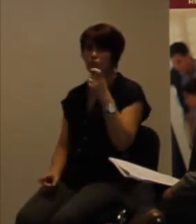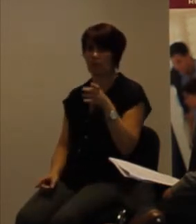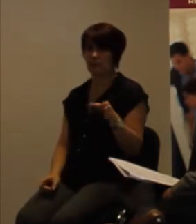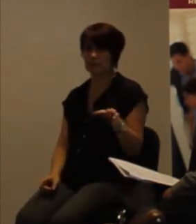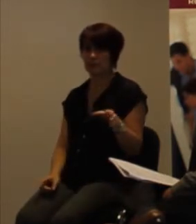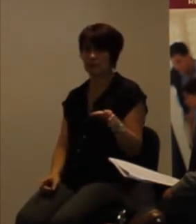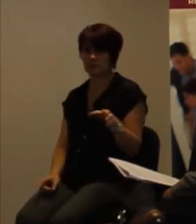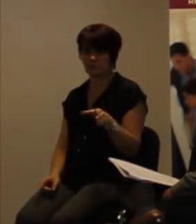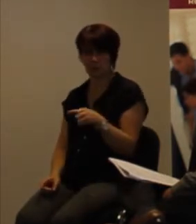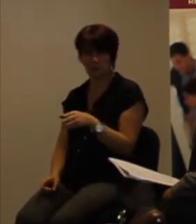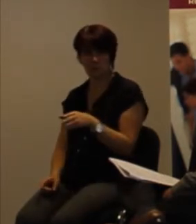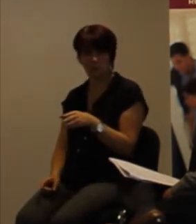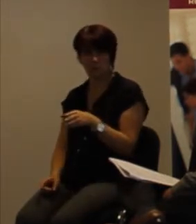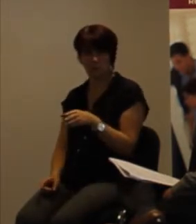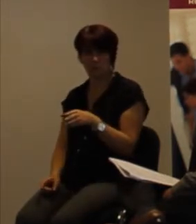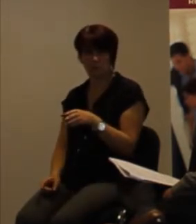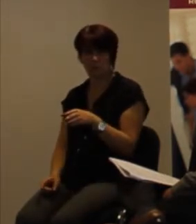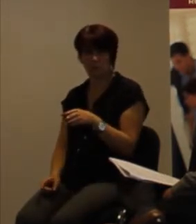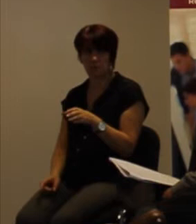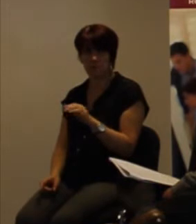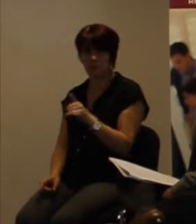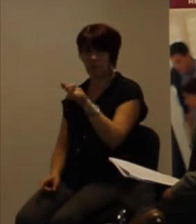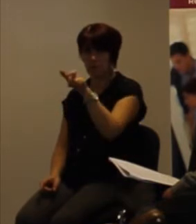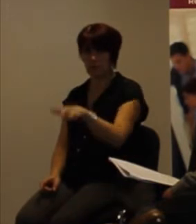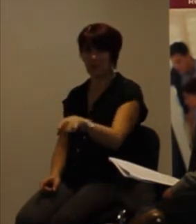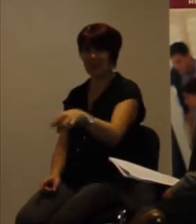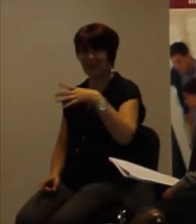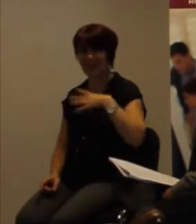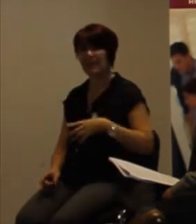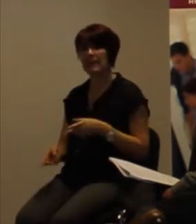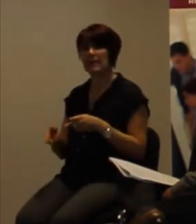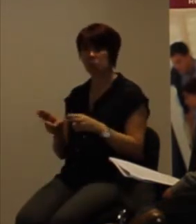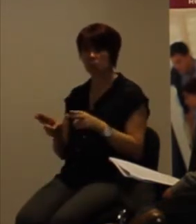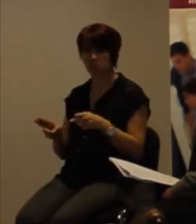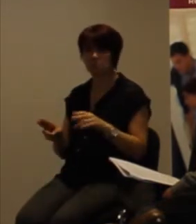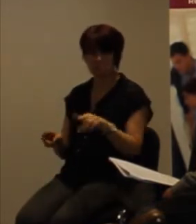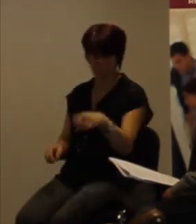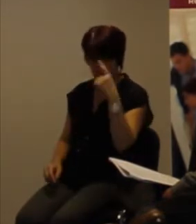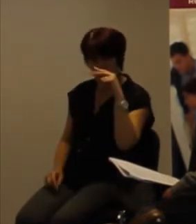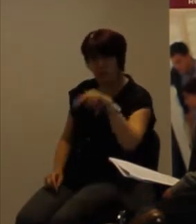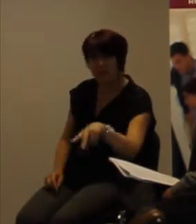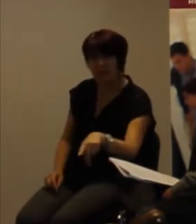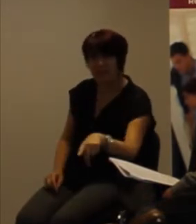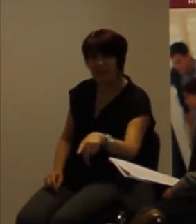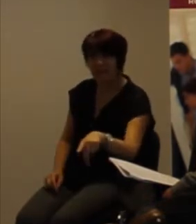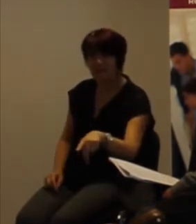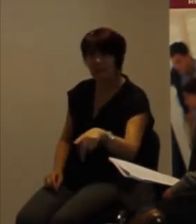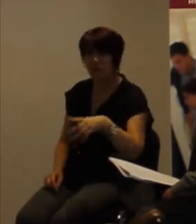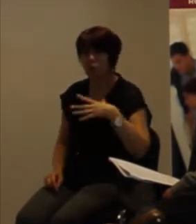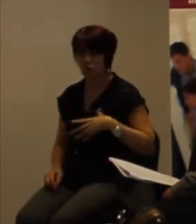that. It may be that the learner who requires a signer can read. They don't need maybe not need a